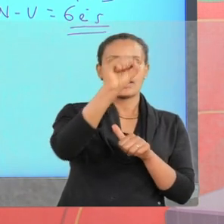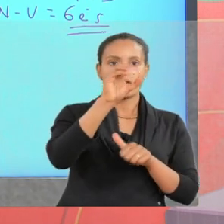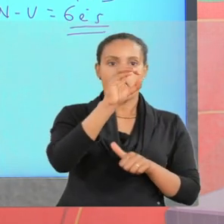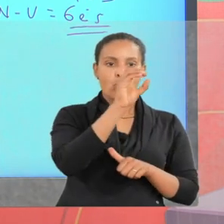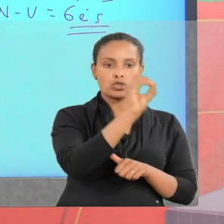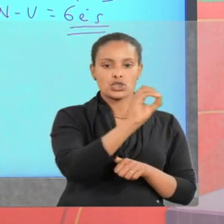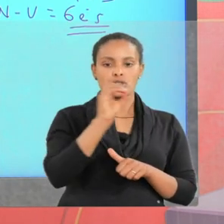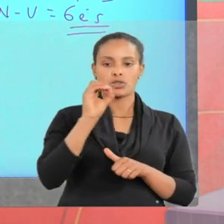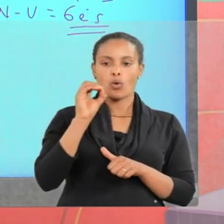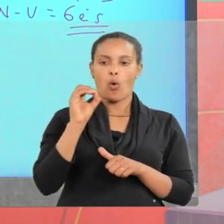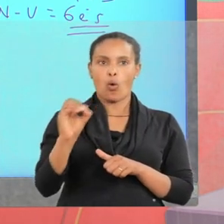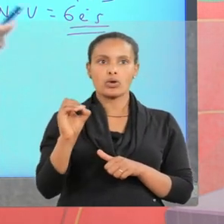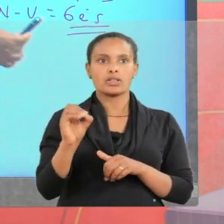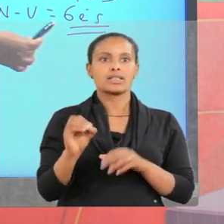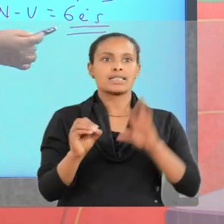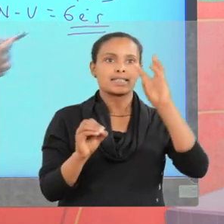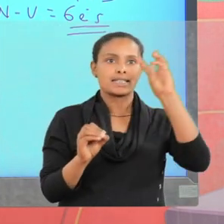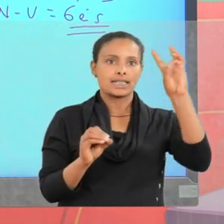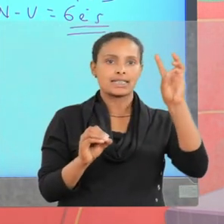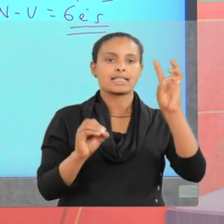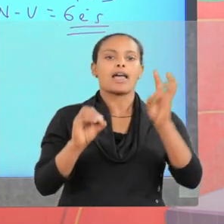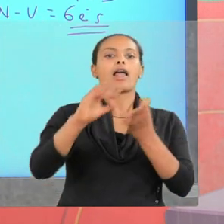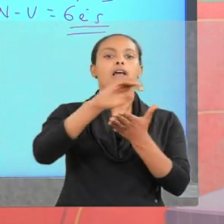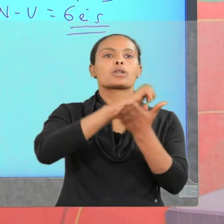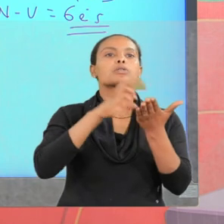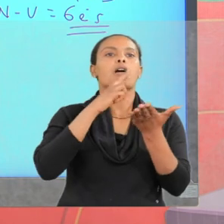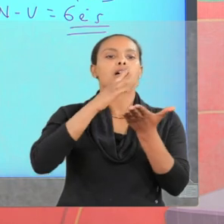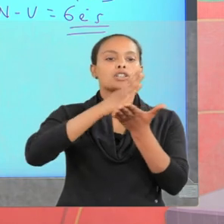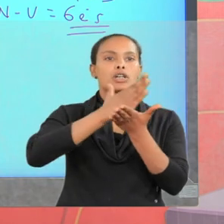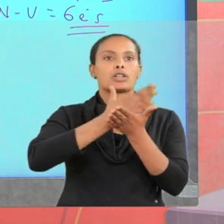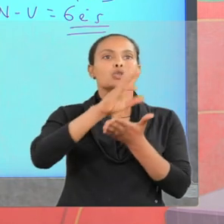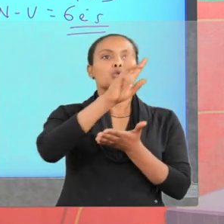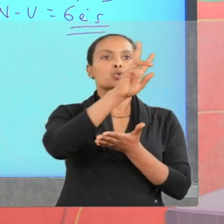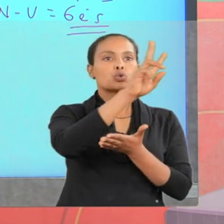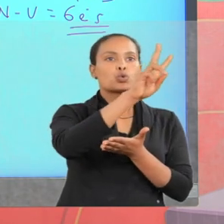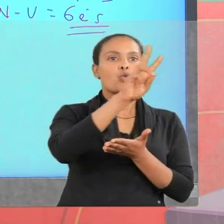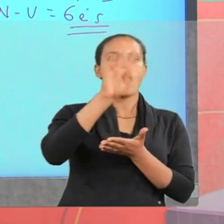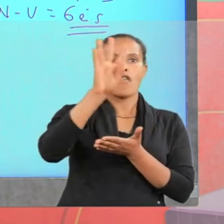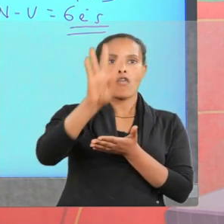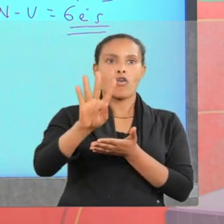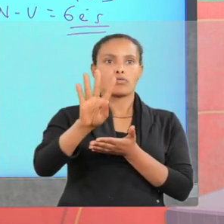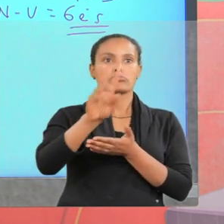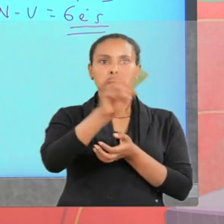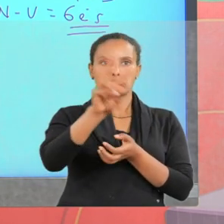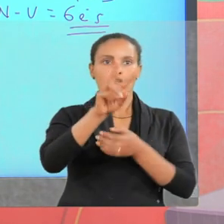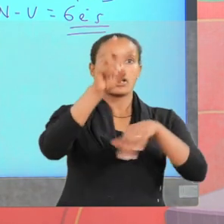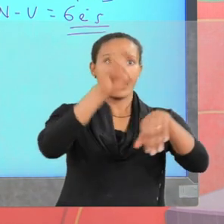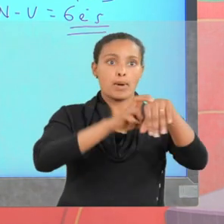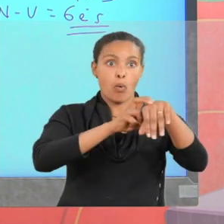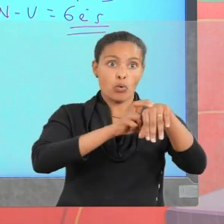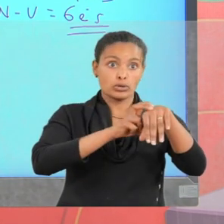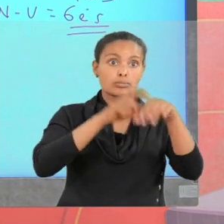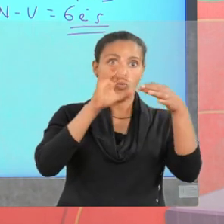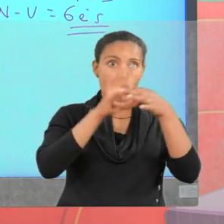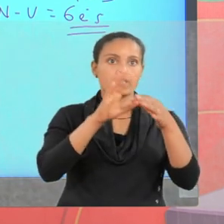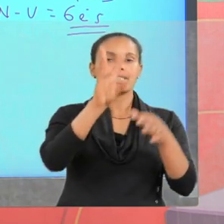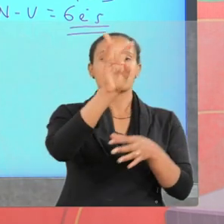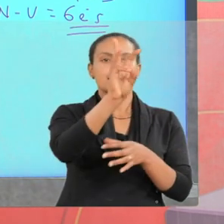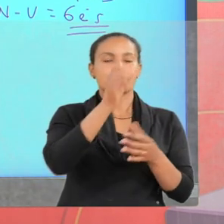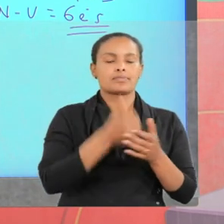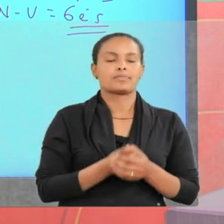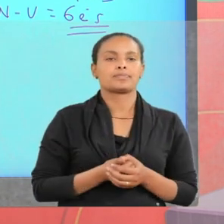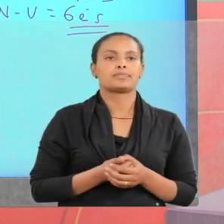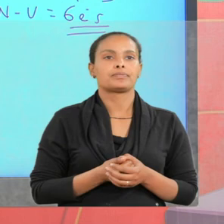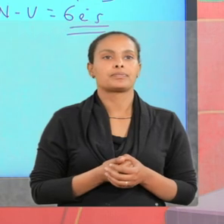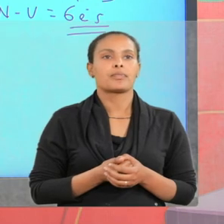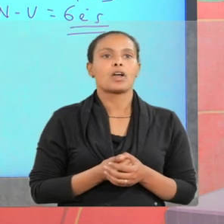oxygen. 6 electrons are shared. 2, 4, one of these is a double bond. 6,